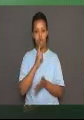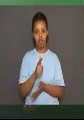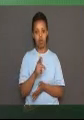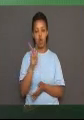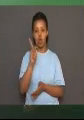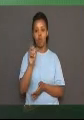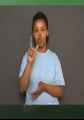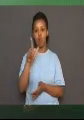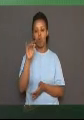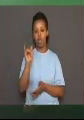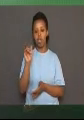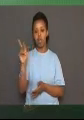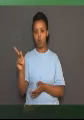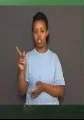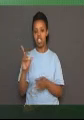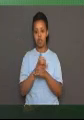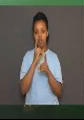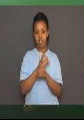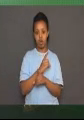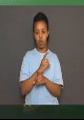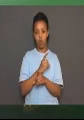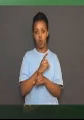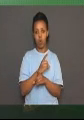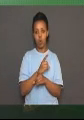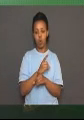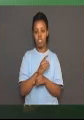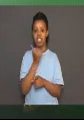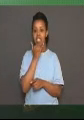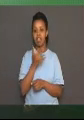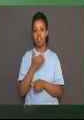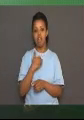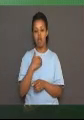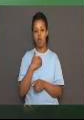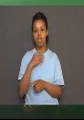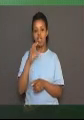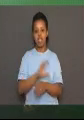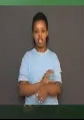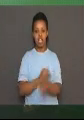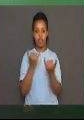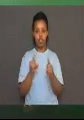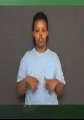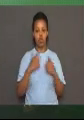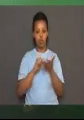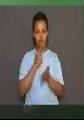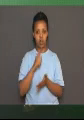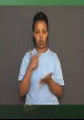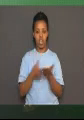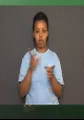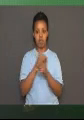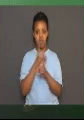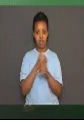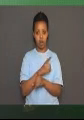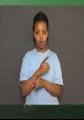Polyploidy occurs when there is abnormal cell division. This can occur either